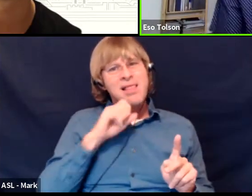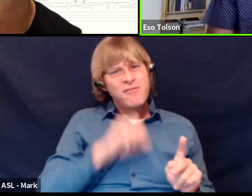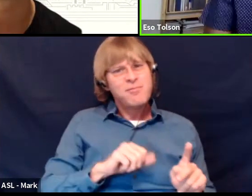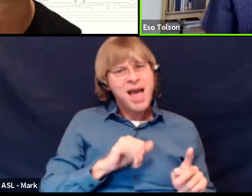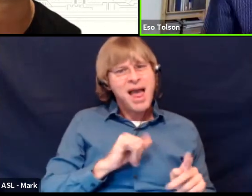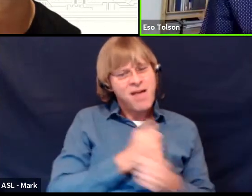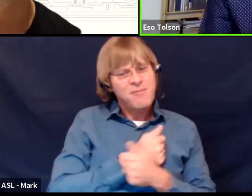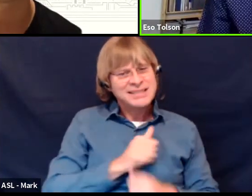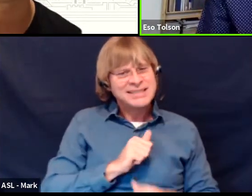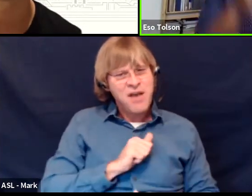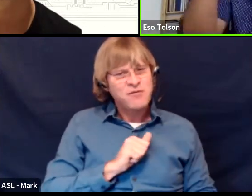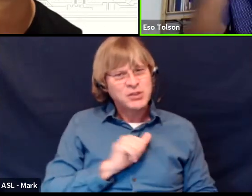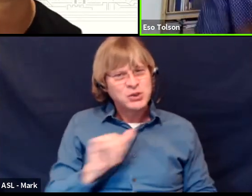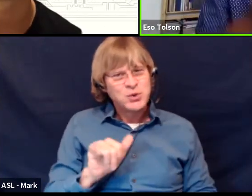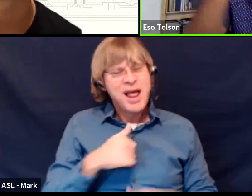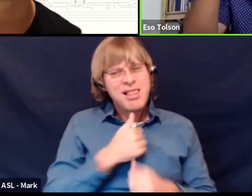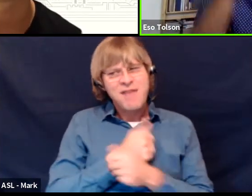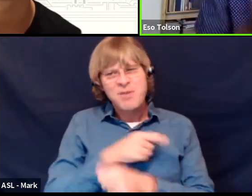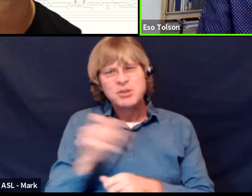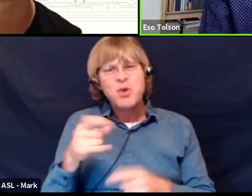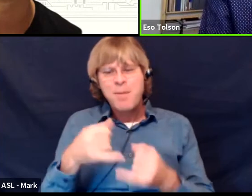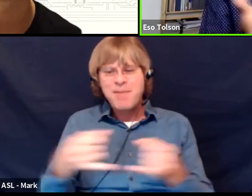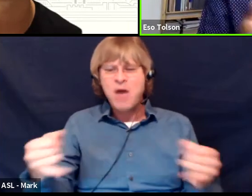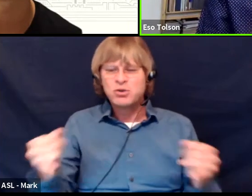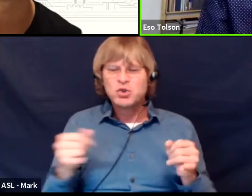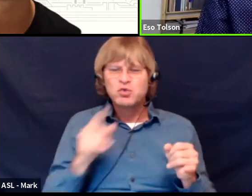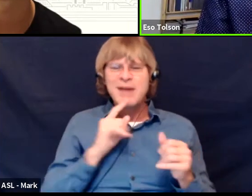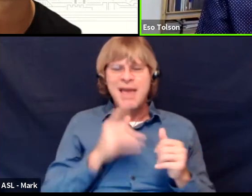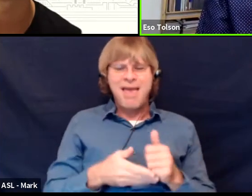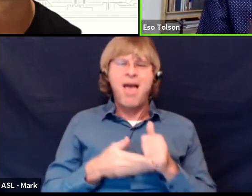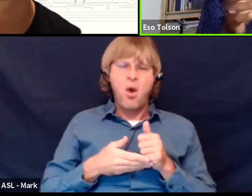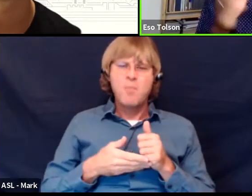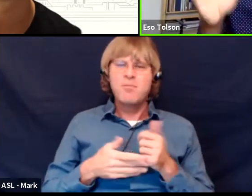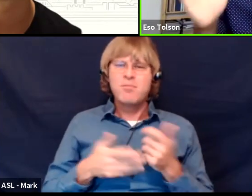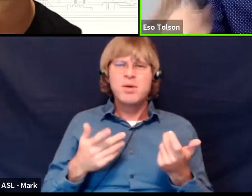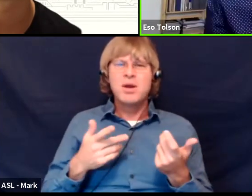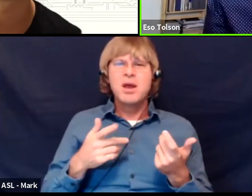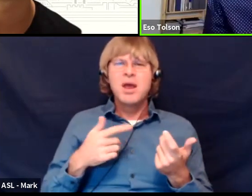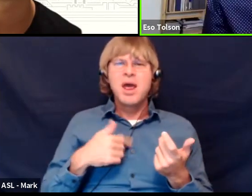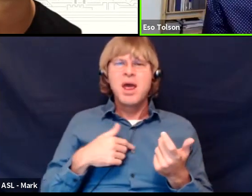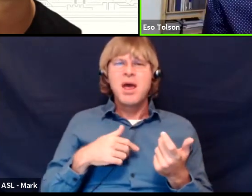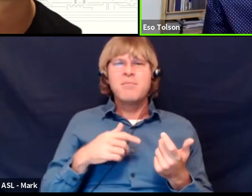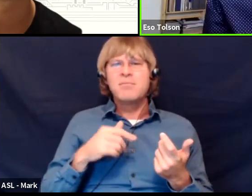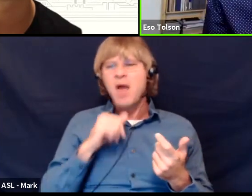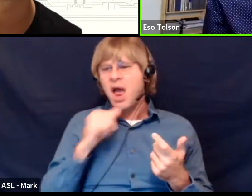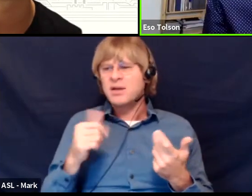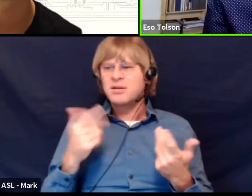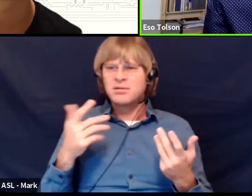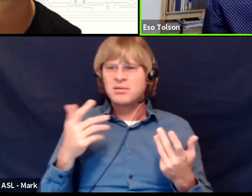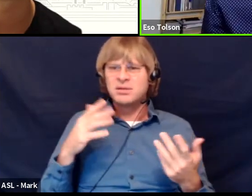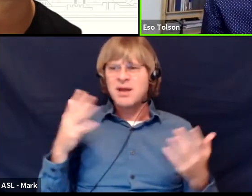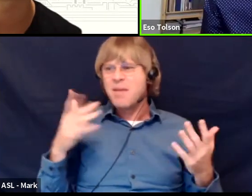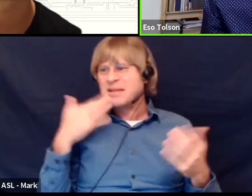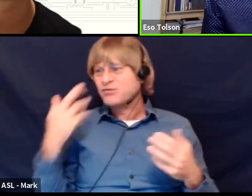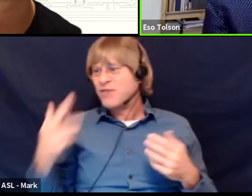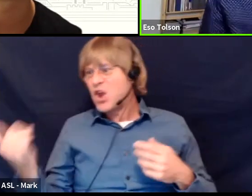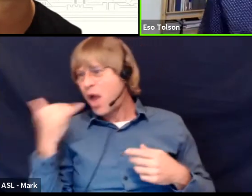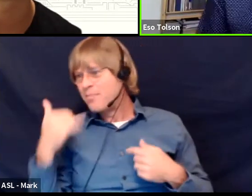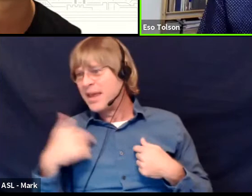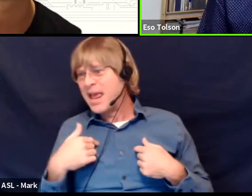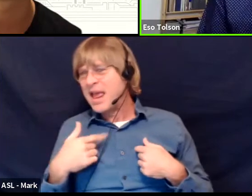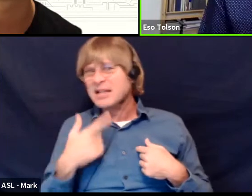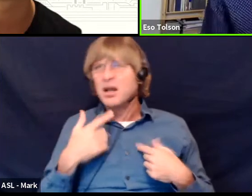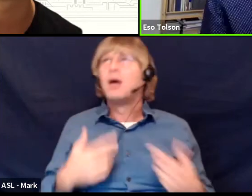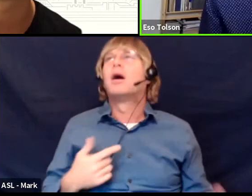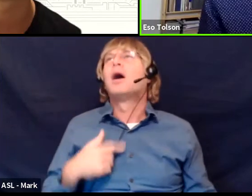myself. And so boundaries really help with that. You're not bent out of shape because your best friend called you and it's like,